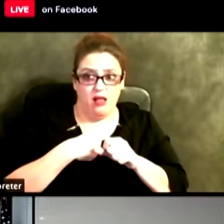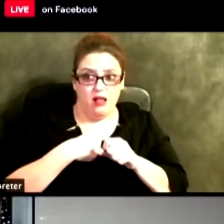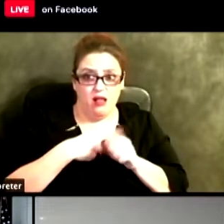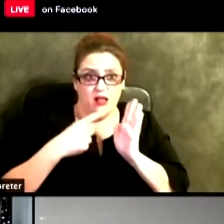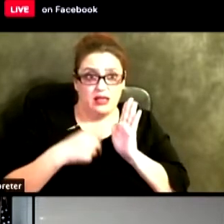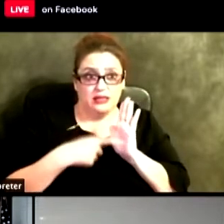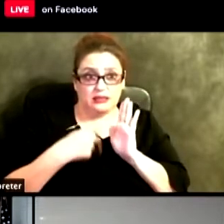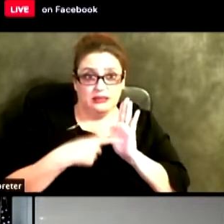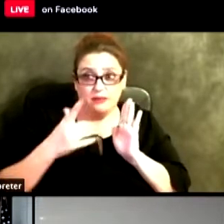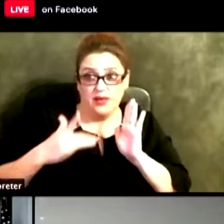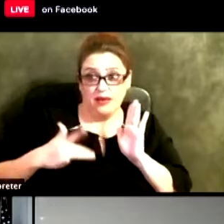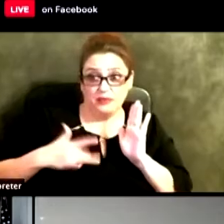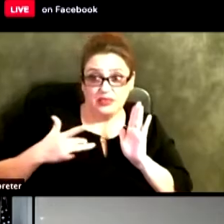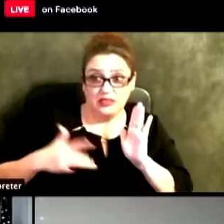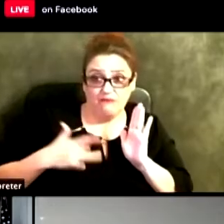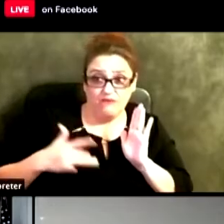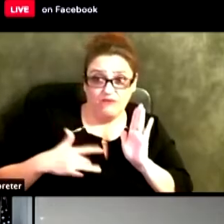that the